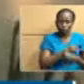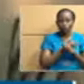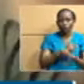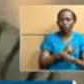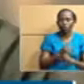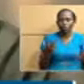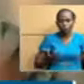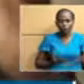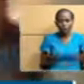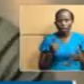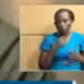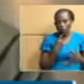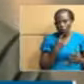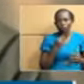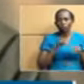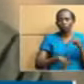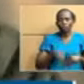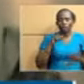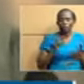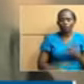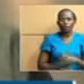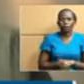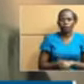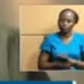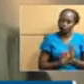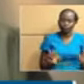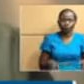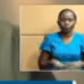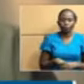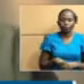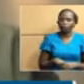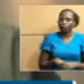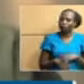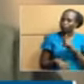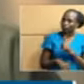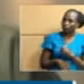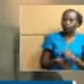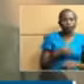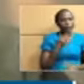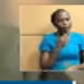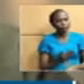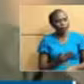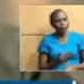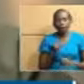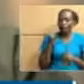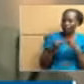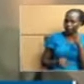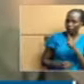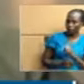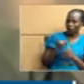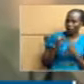and who is contributing what. Thank you very much, Bernard. Thank you. I want to make one last